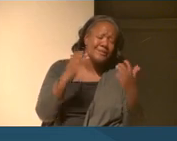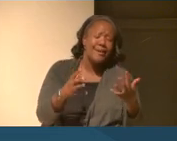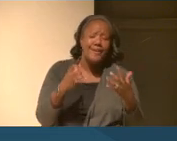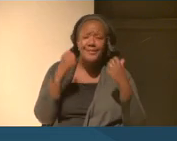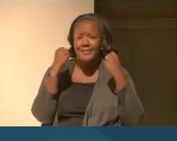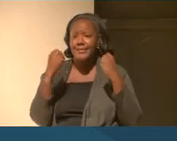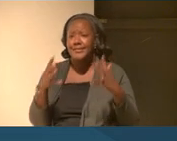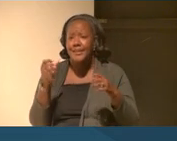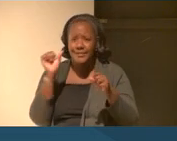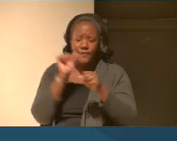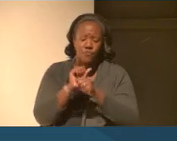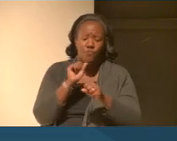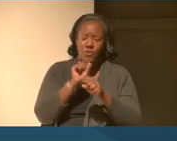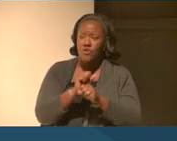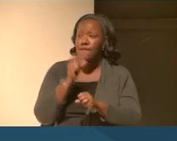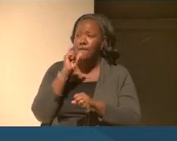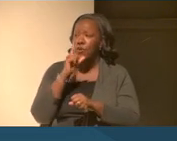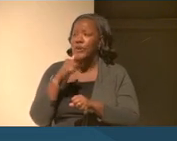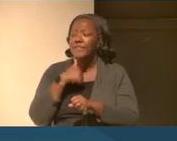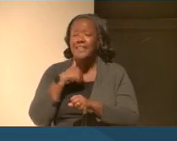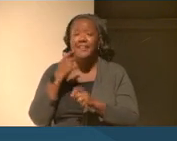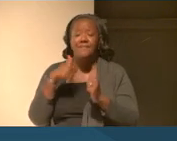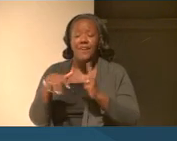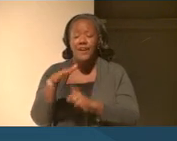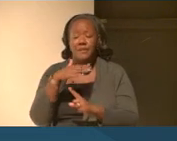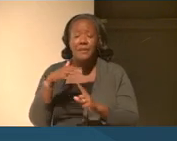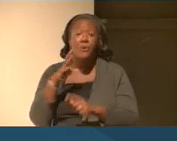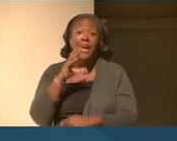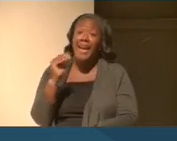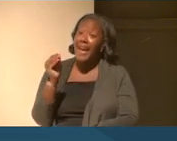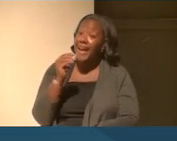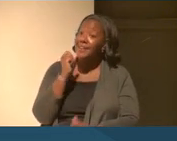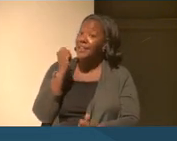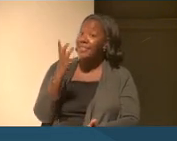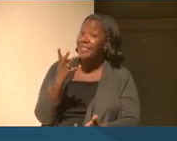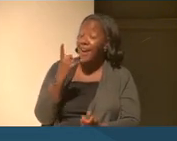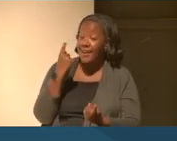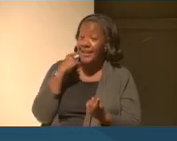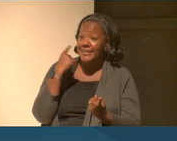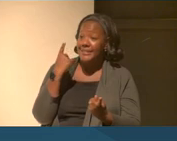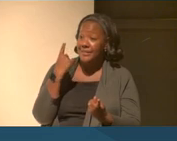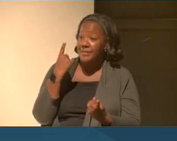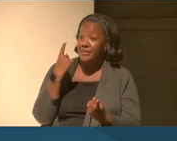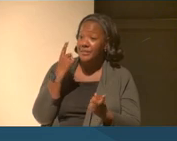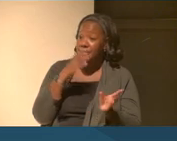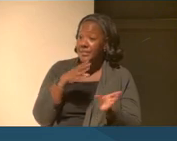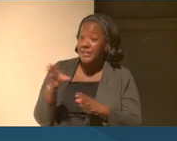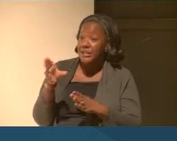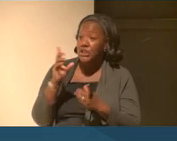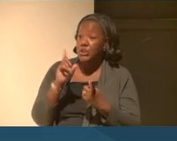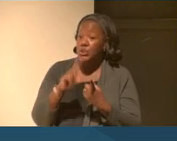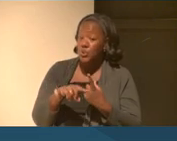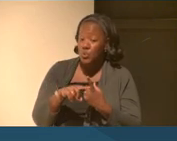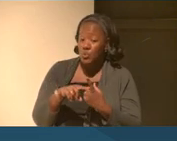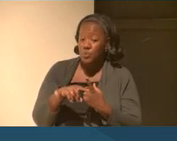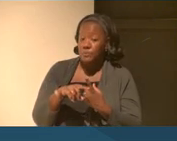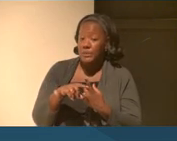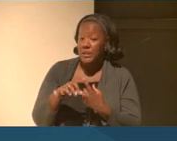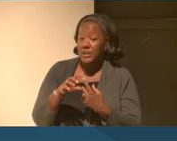tons of work in the environmental humanities. And actually, a lot of it has tended to be sort